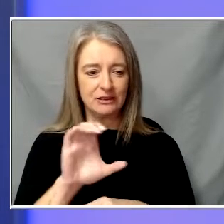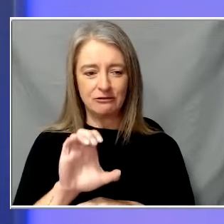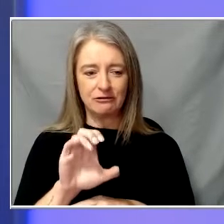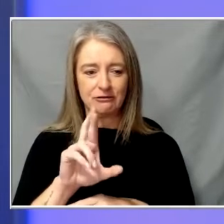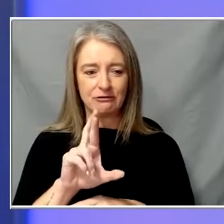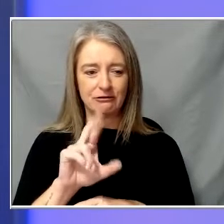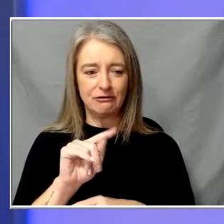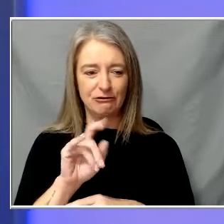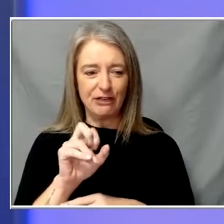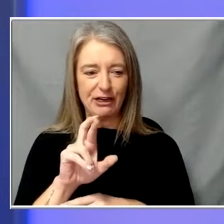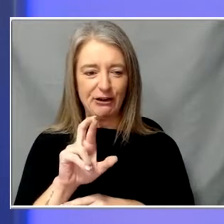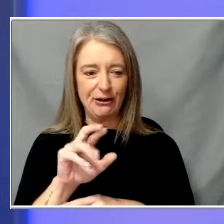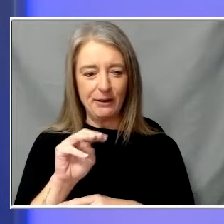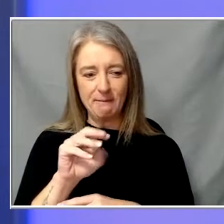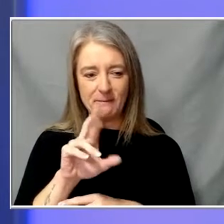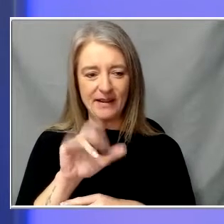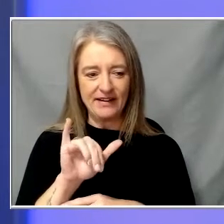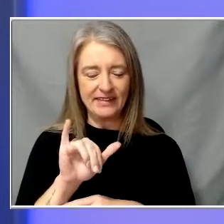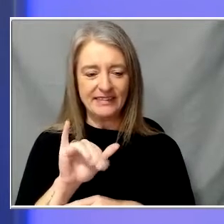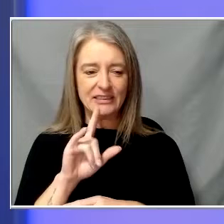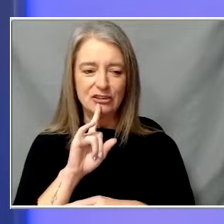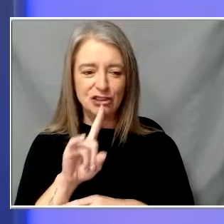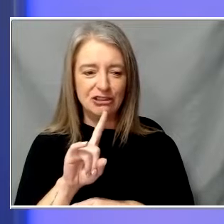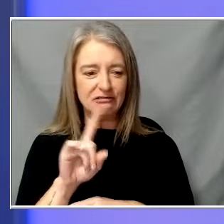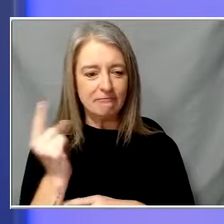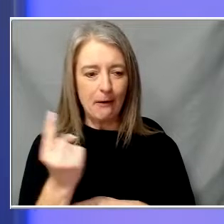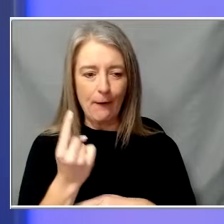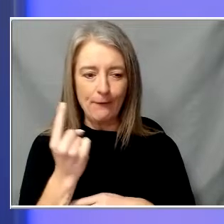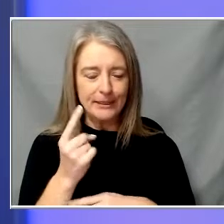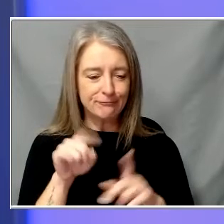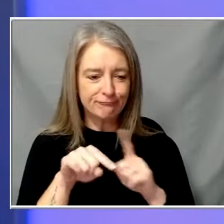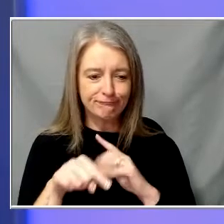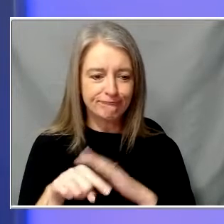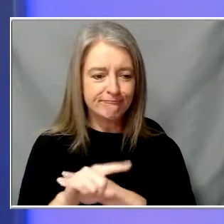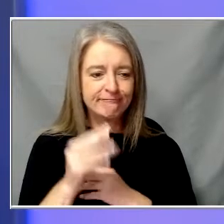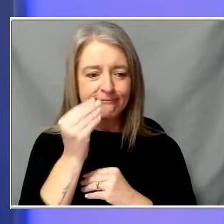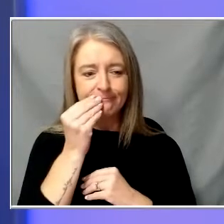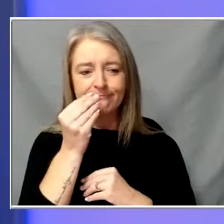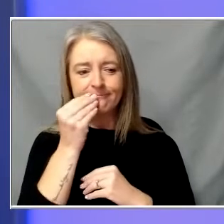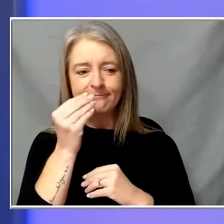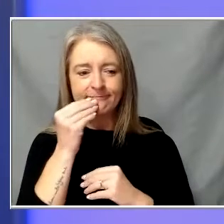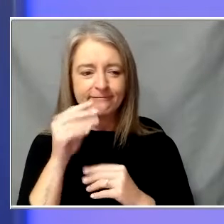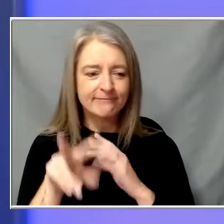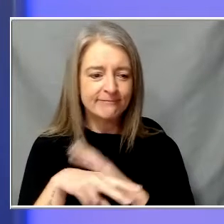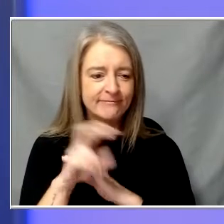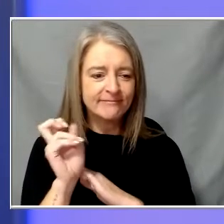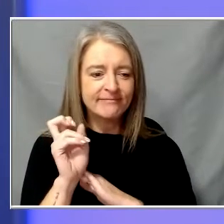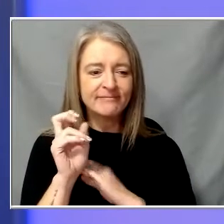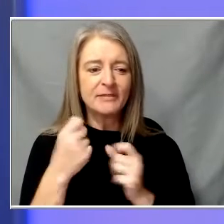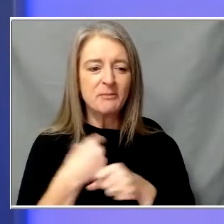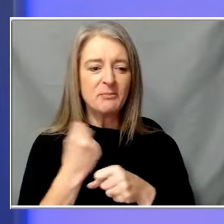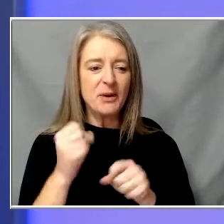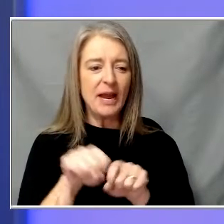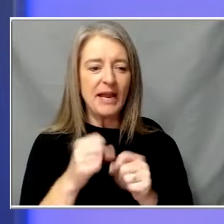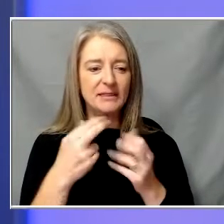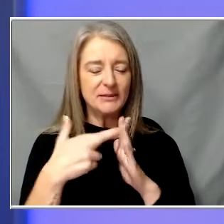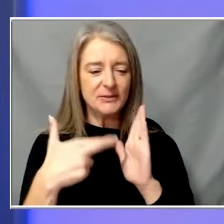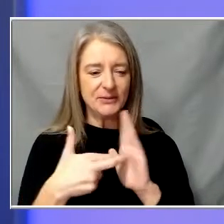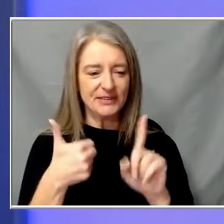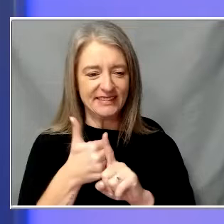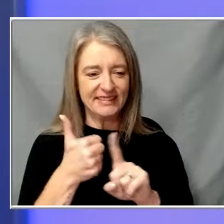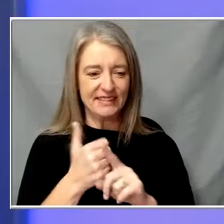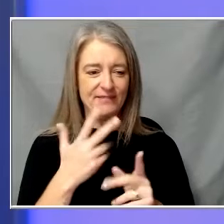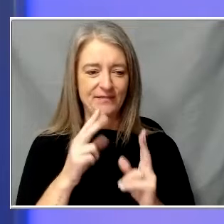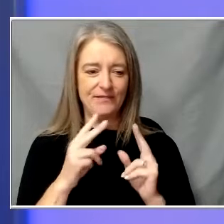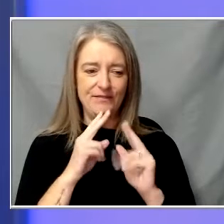seems to be the one that gets into all the snacks and breaks all the rules. So, but we're very blessed to